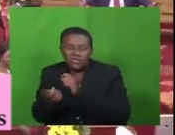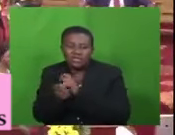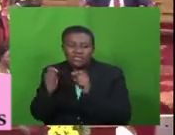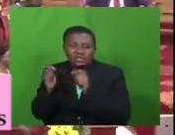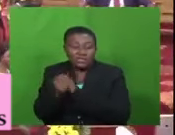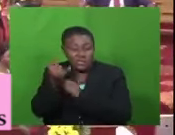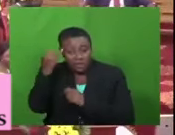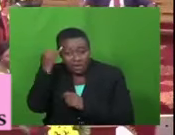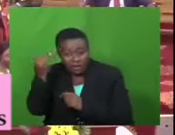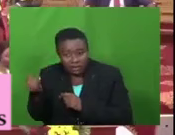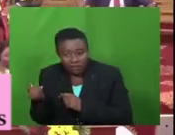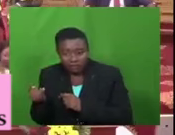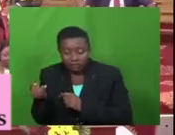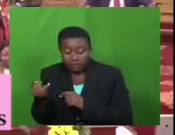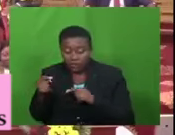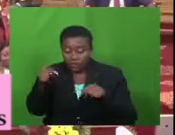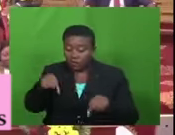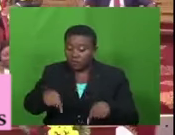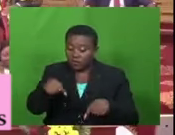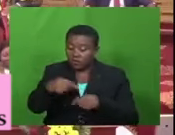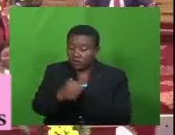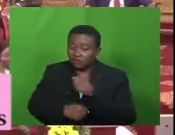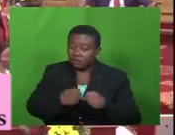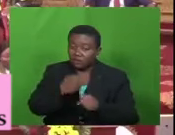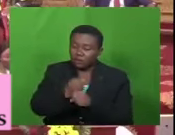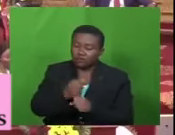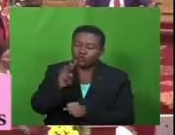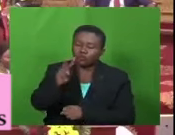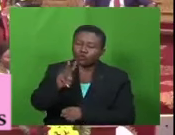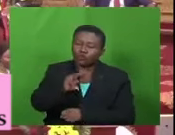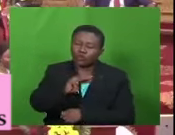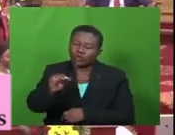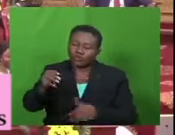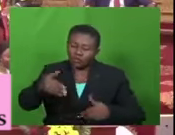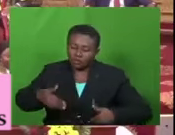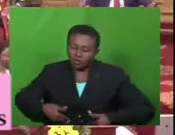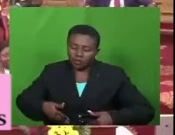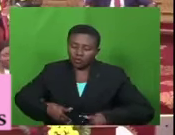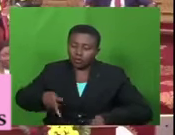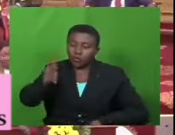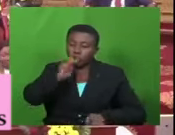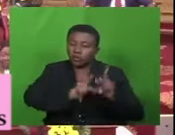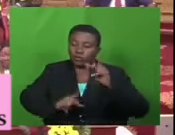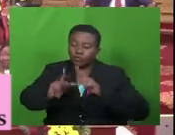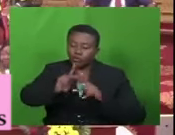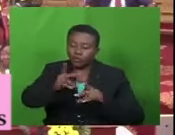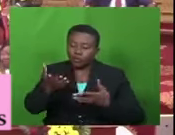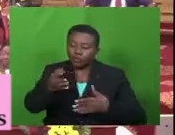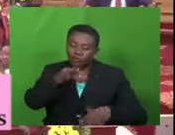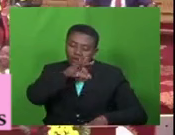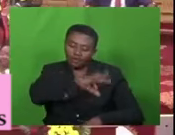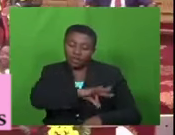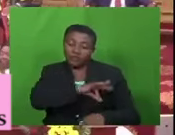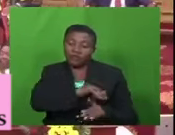this year, nearly 2 million young people have benefited from the free SHS